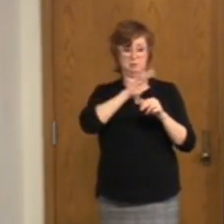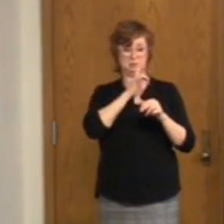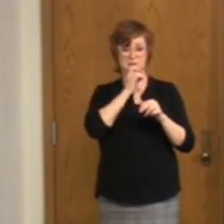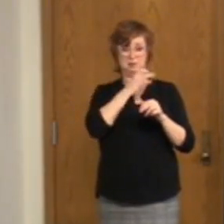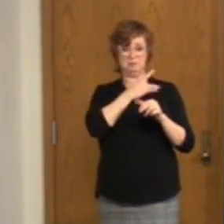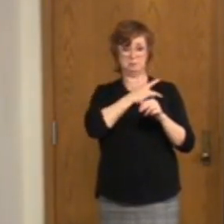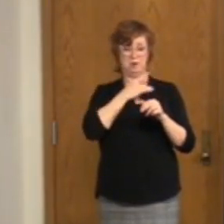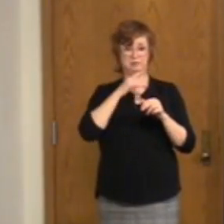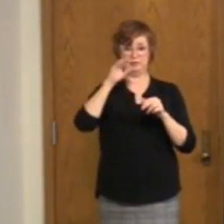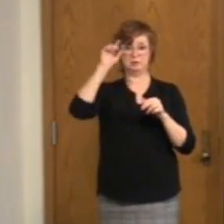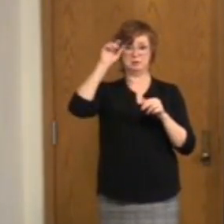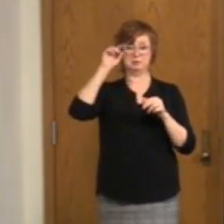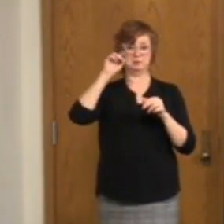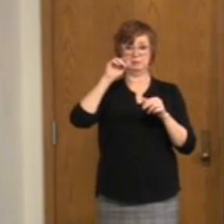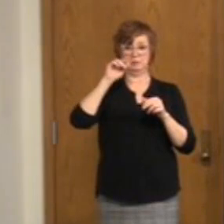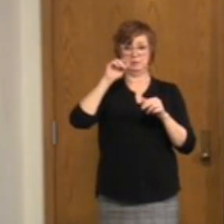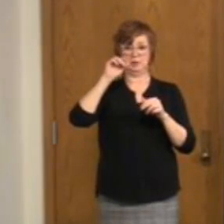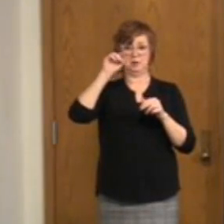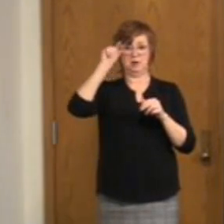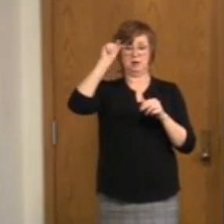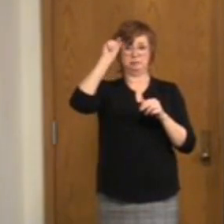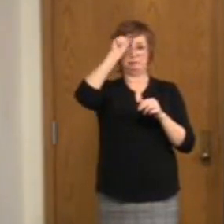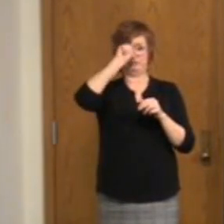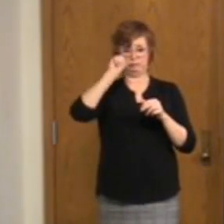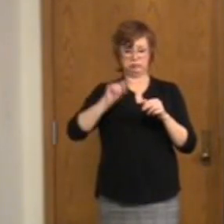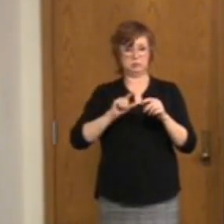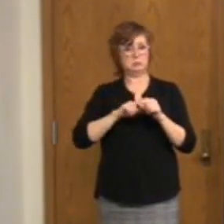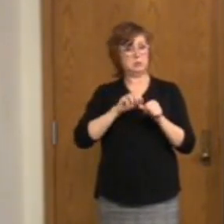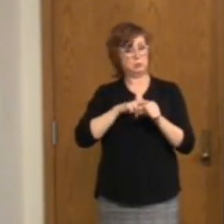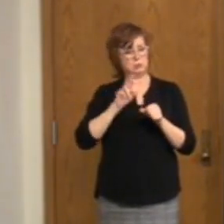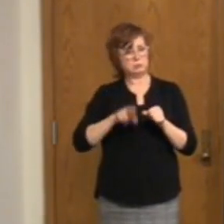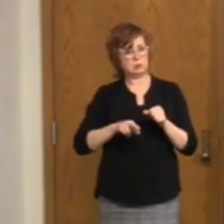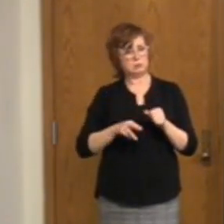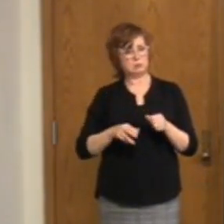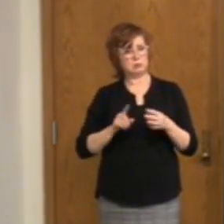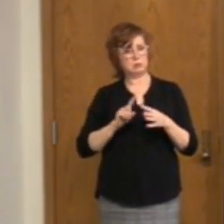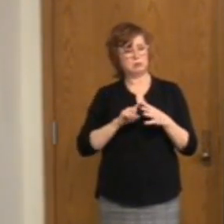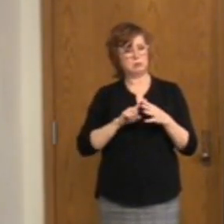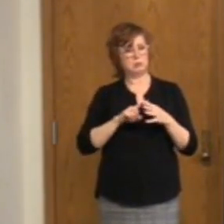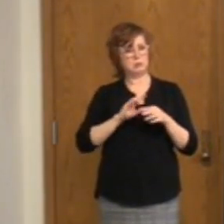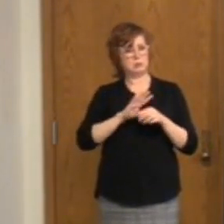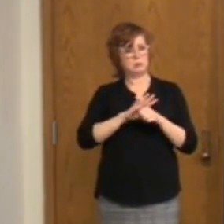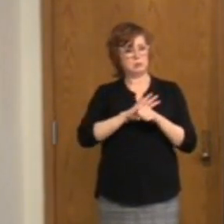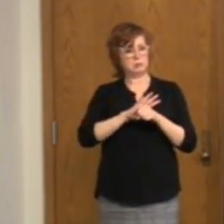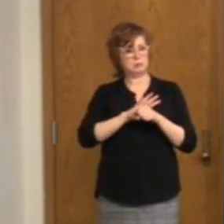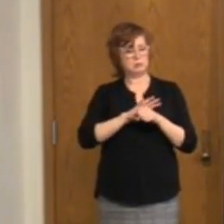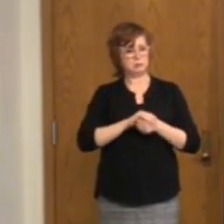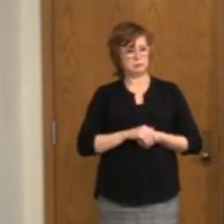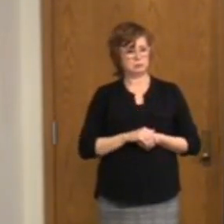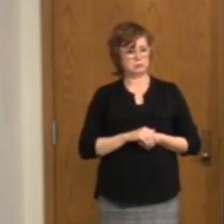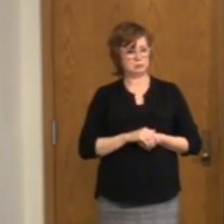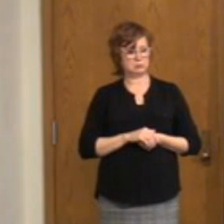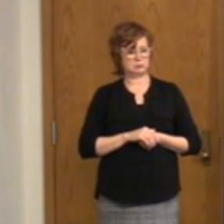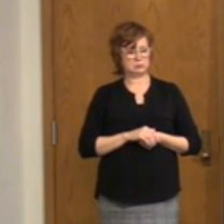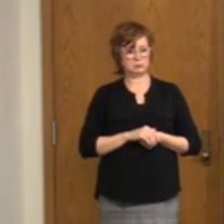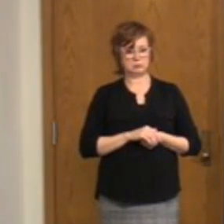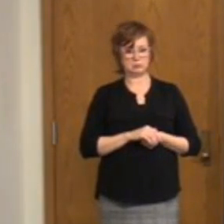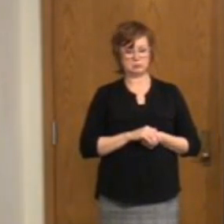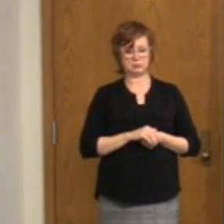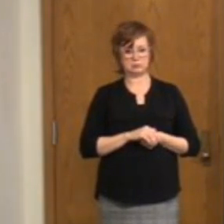are because of variant spread, or is there notable community spread of any